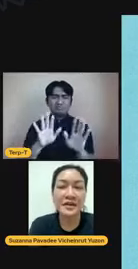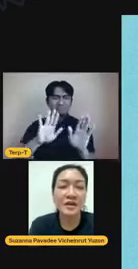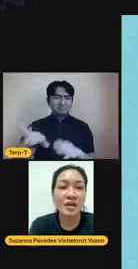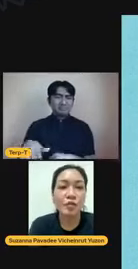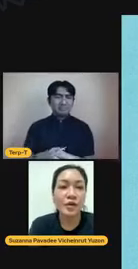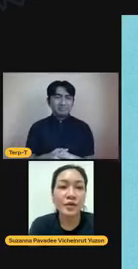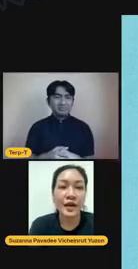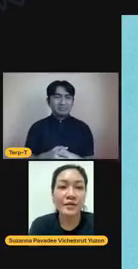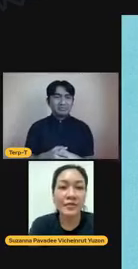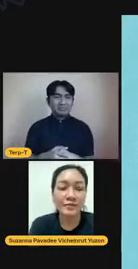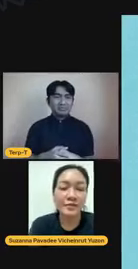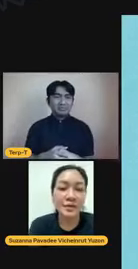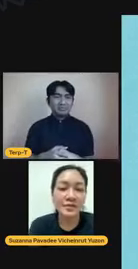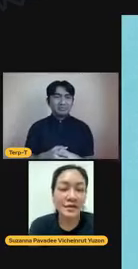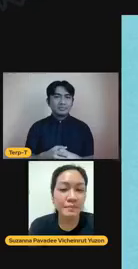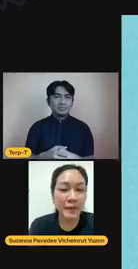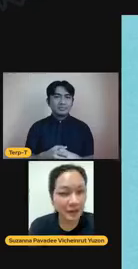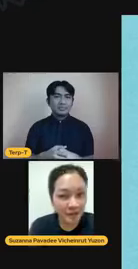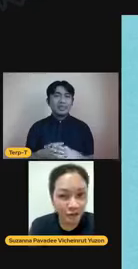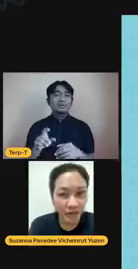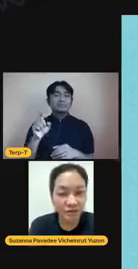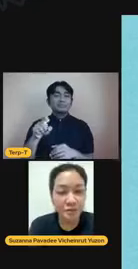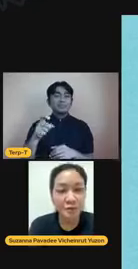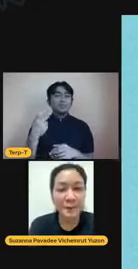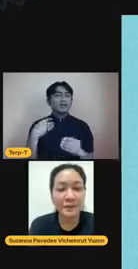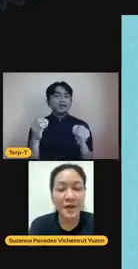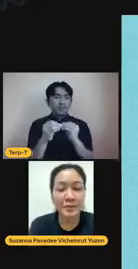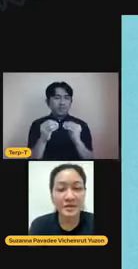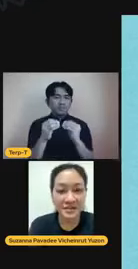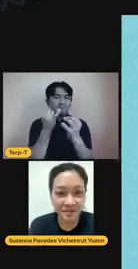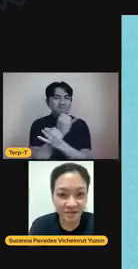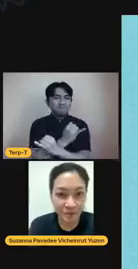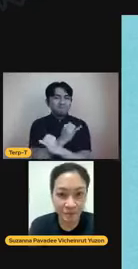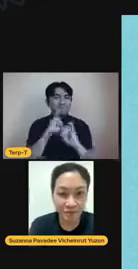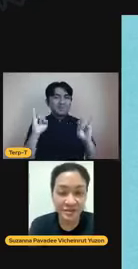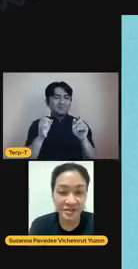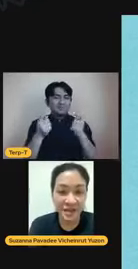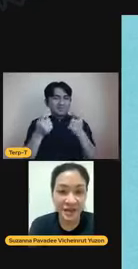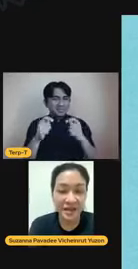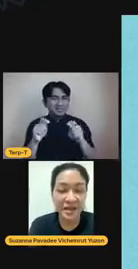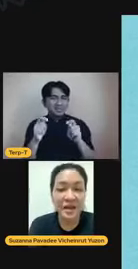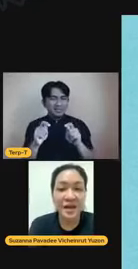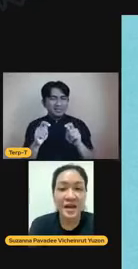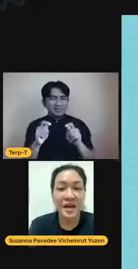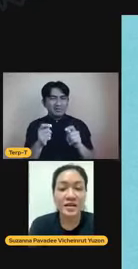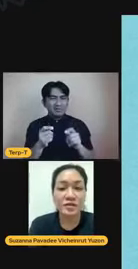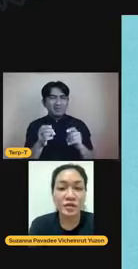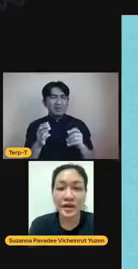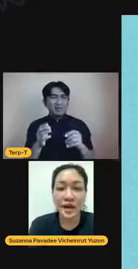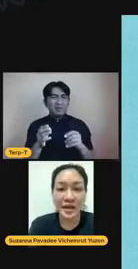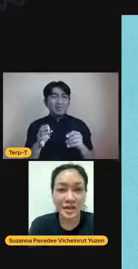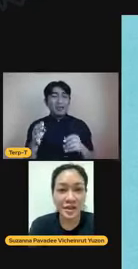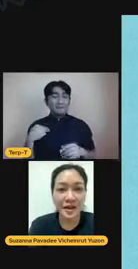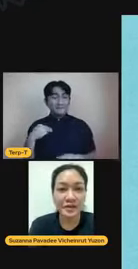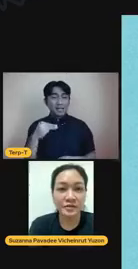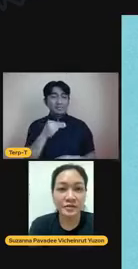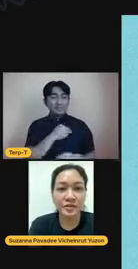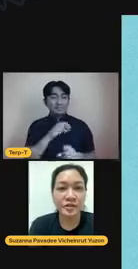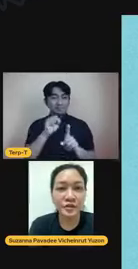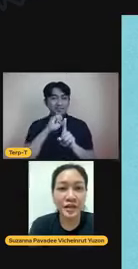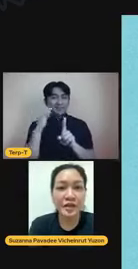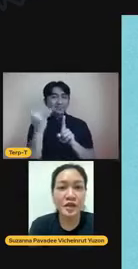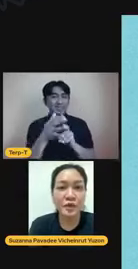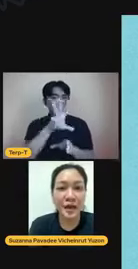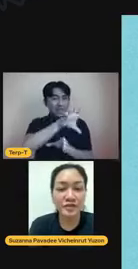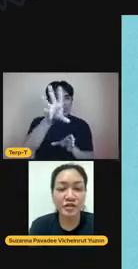children is that we would like for them to be as independent as possible, a productive member of society. And so like any child,